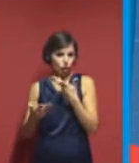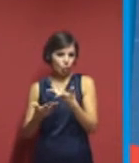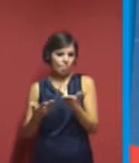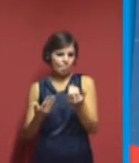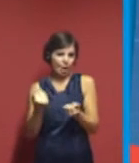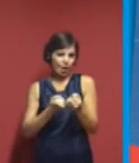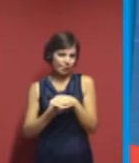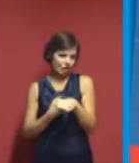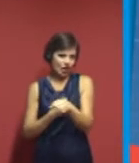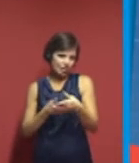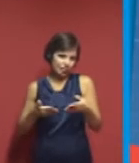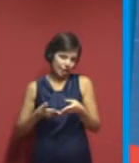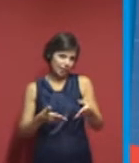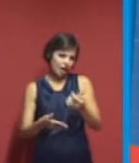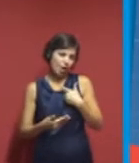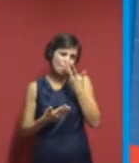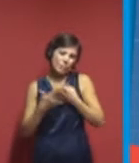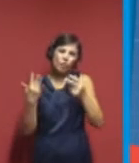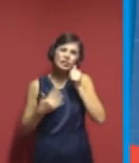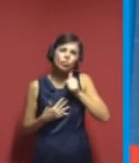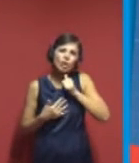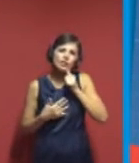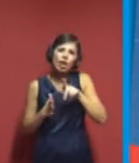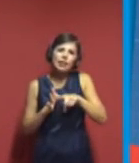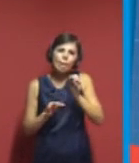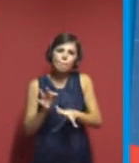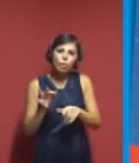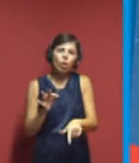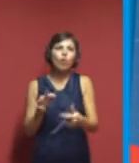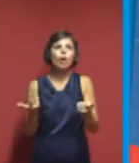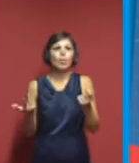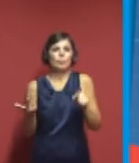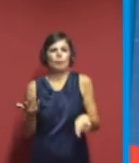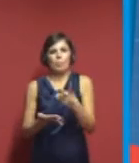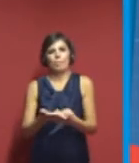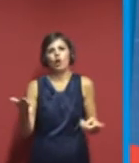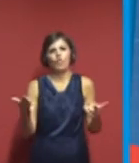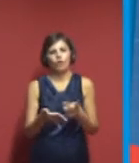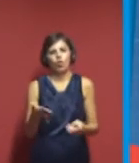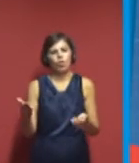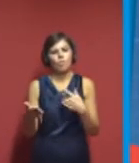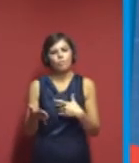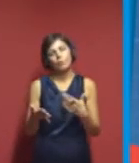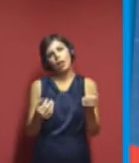finish until May and April. I'm trying to work with Romanian car manufacturing, maybe with Dacia or Renault. And